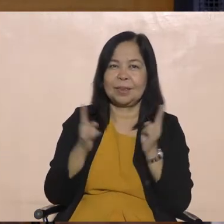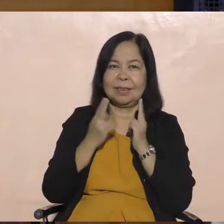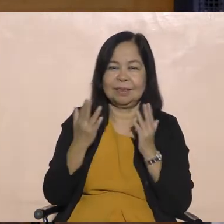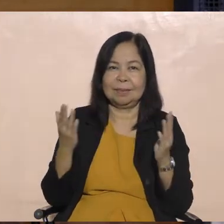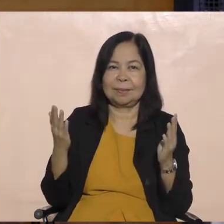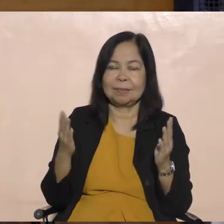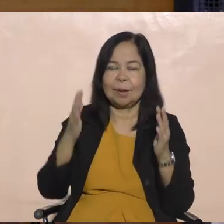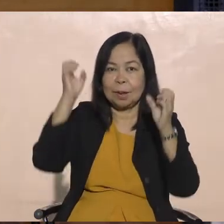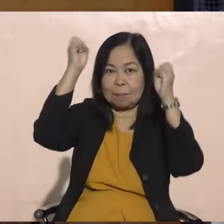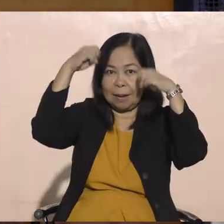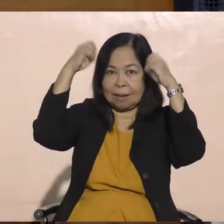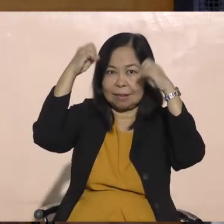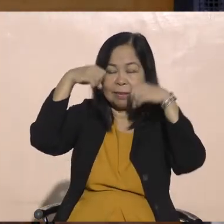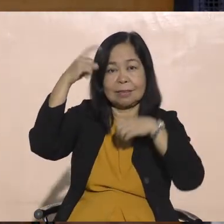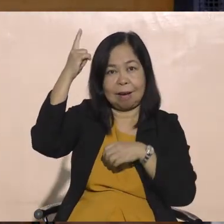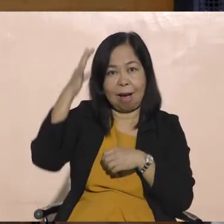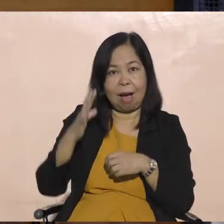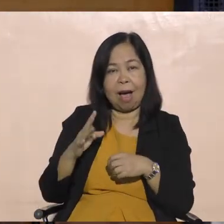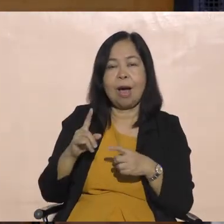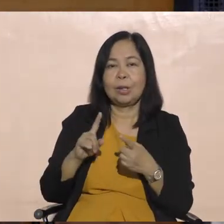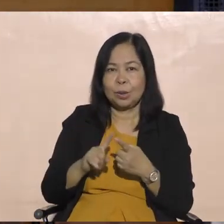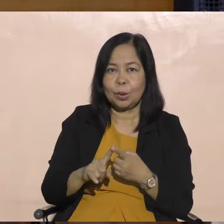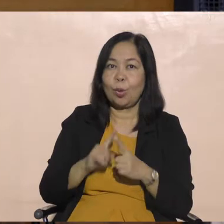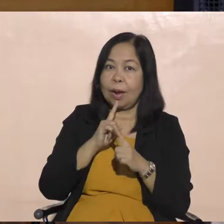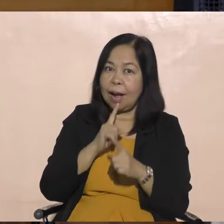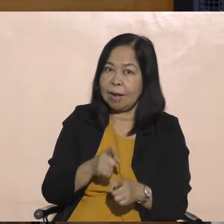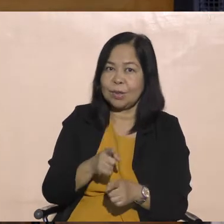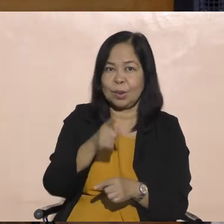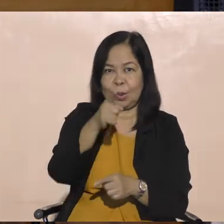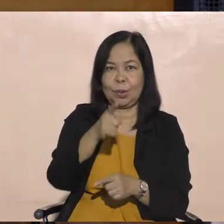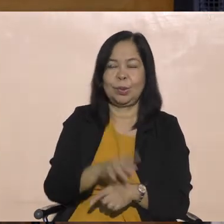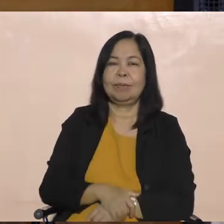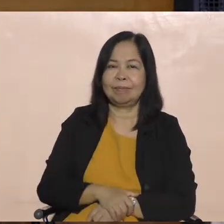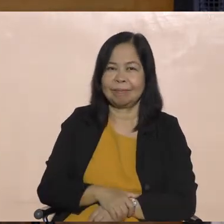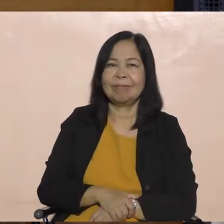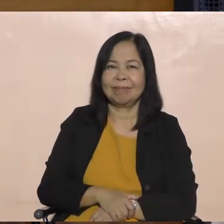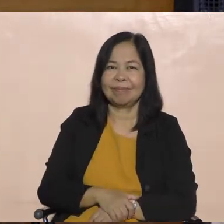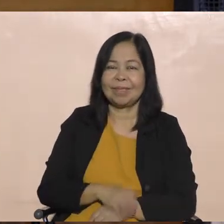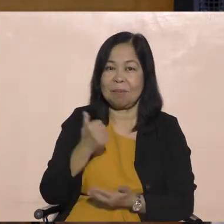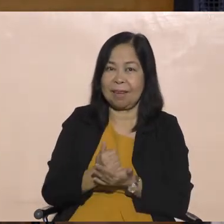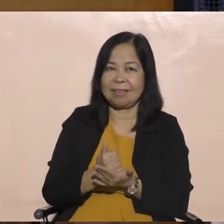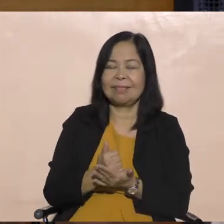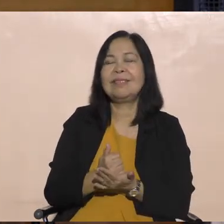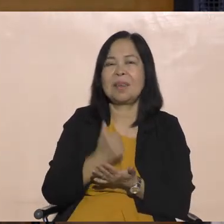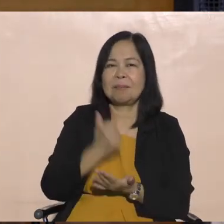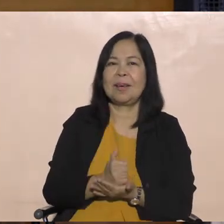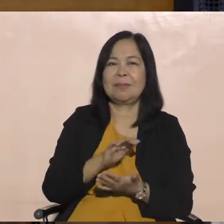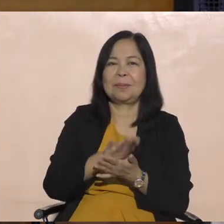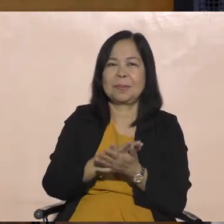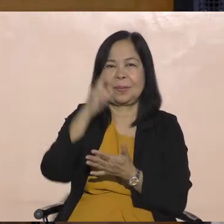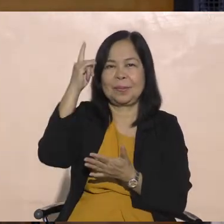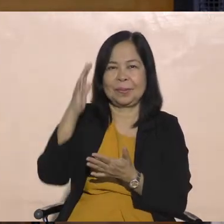Hallelujah. Expect God to come through. Hallelujah. Amen.